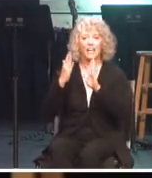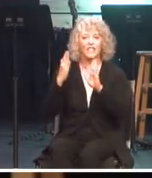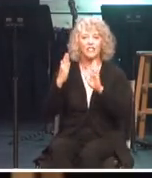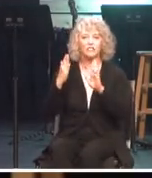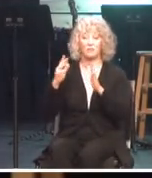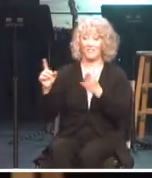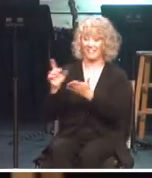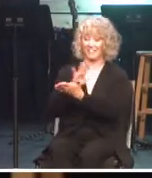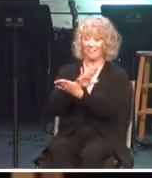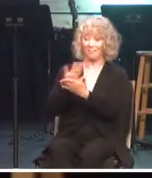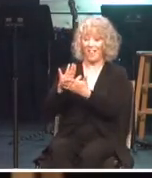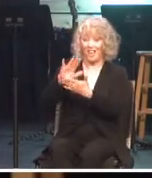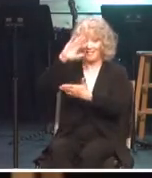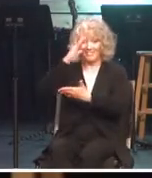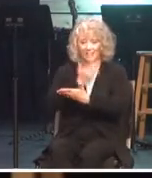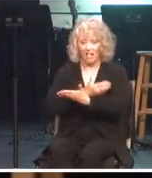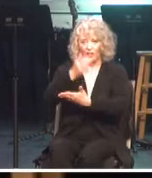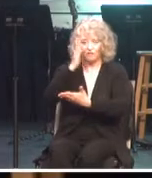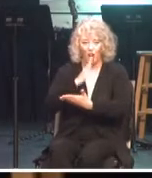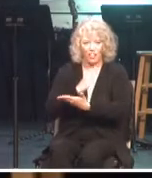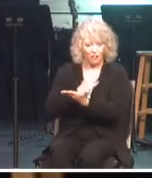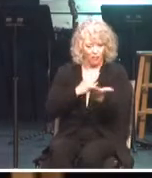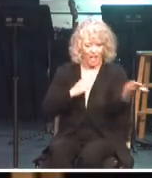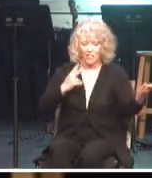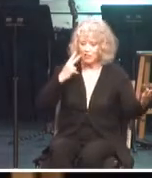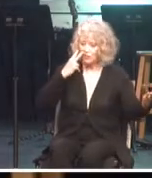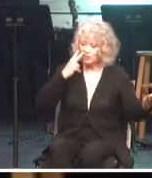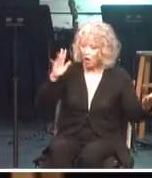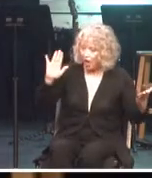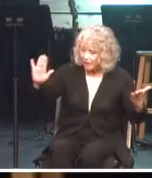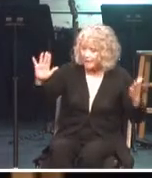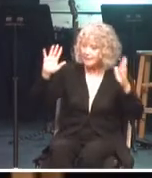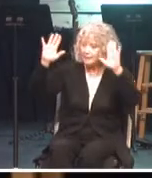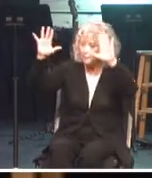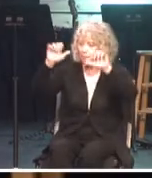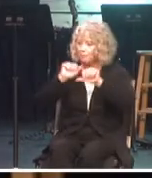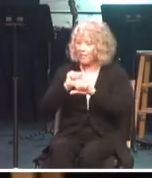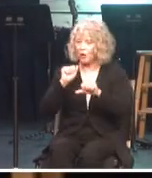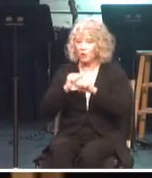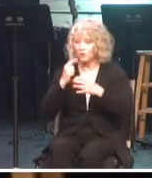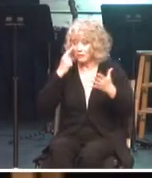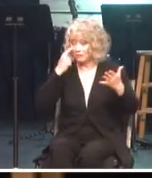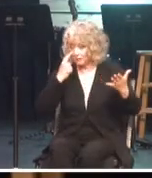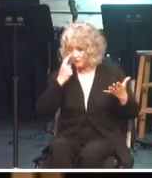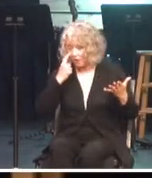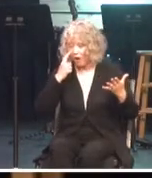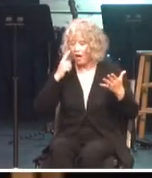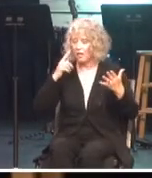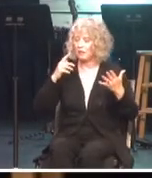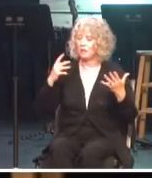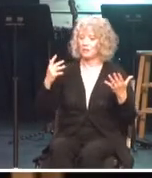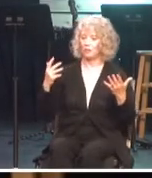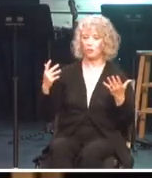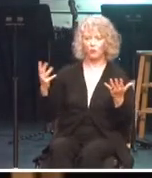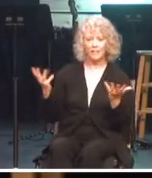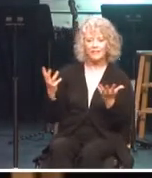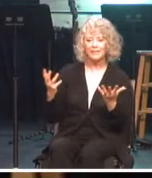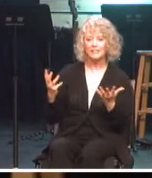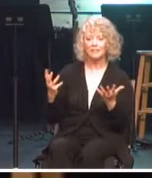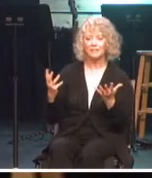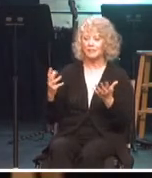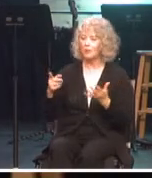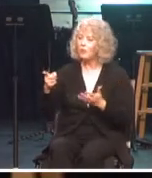They've witnessed his works, the very works the Father had given him to